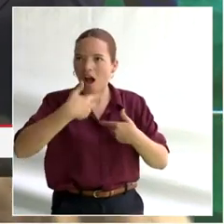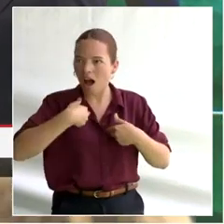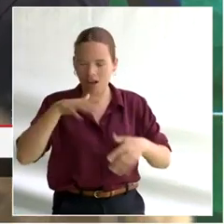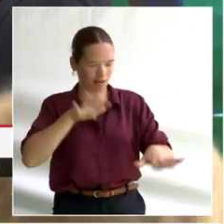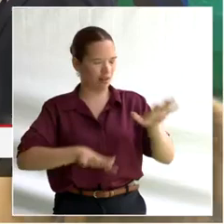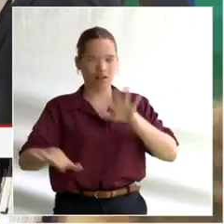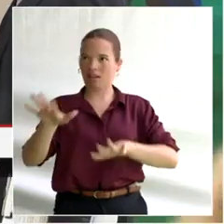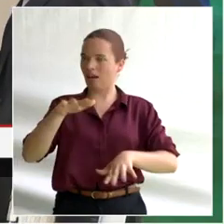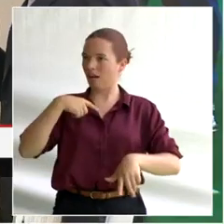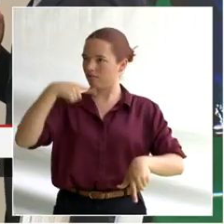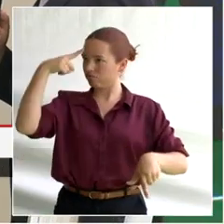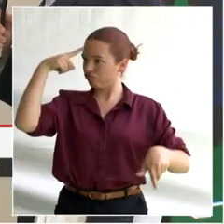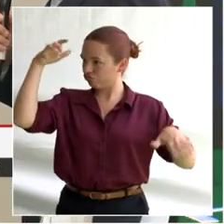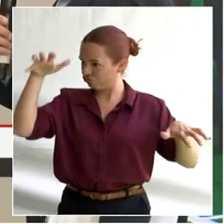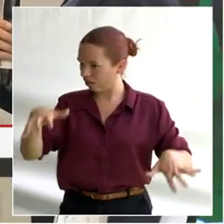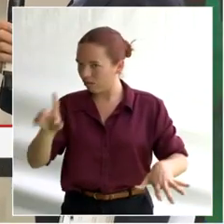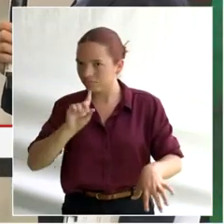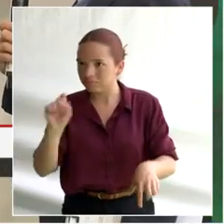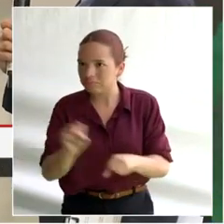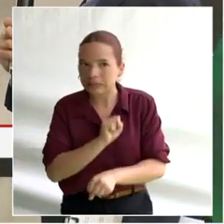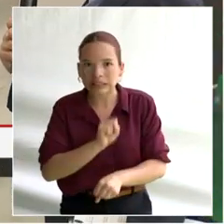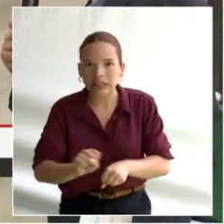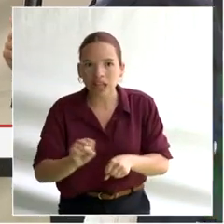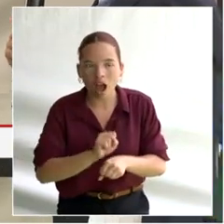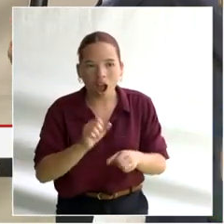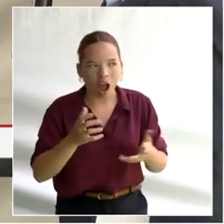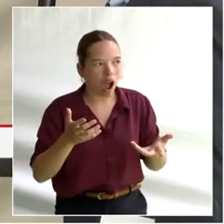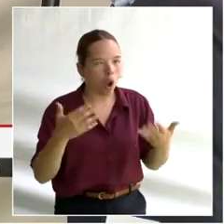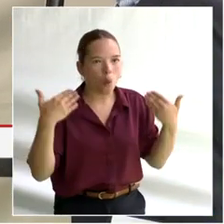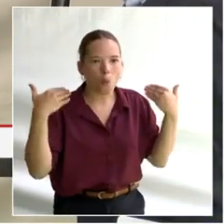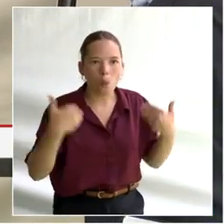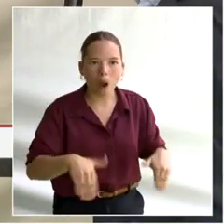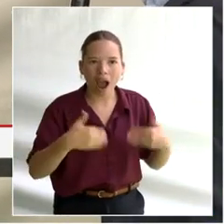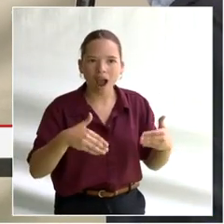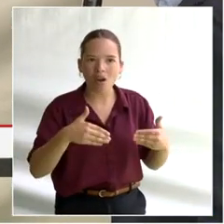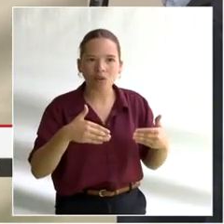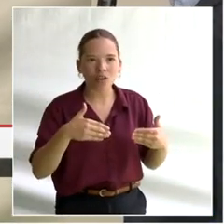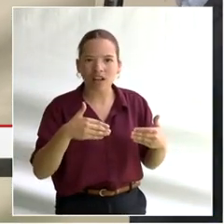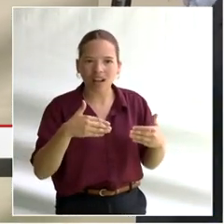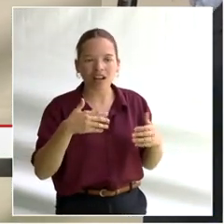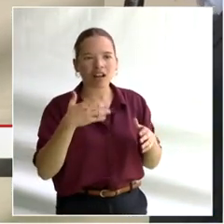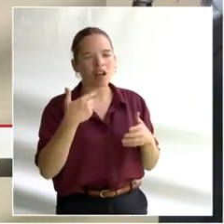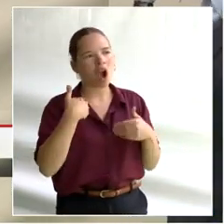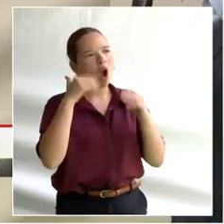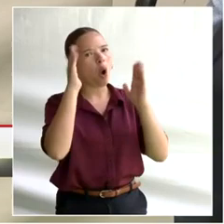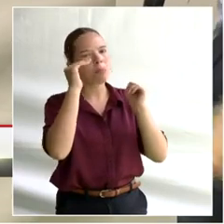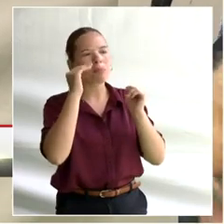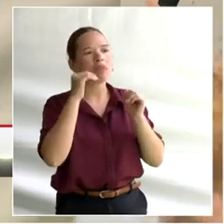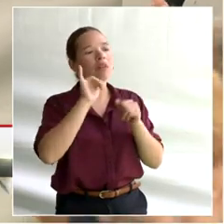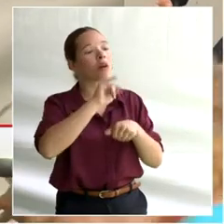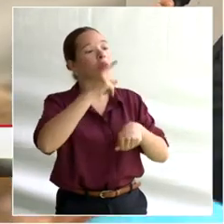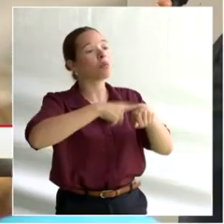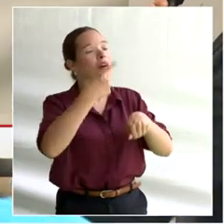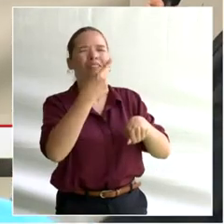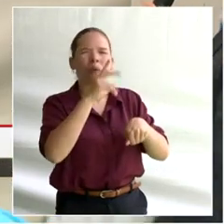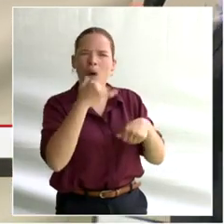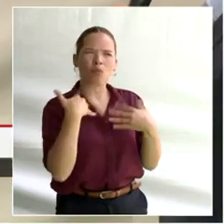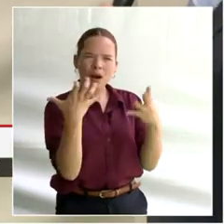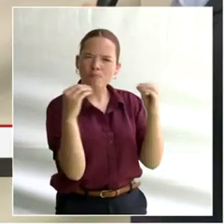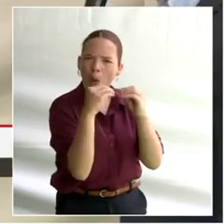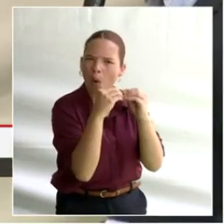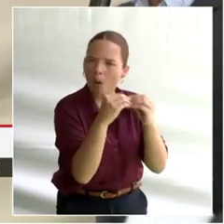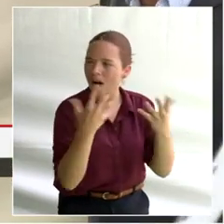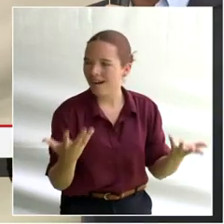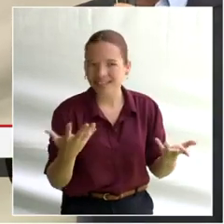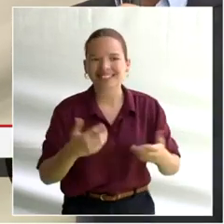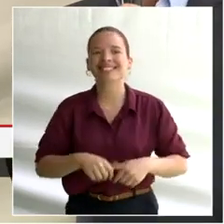Hopefully, it's not going to be the last one, I hope. So it's an amazing start, I think. All right. Well, congratulations. Glad that you're back. Thank you